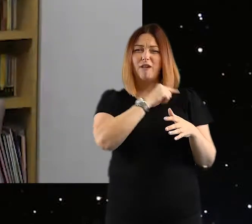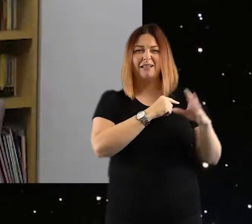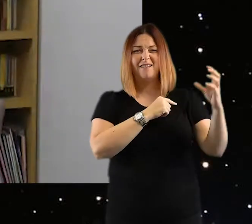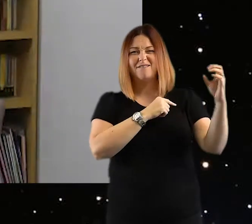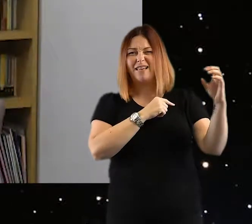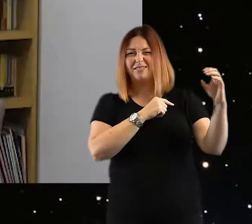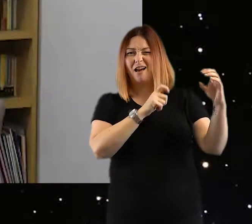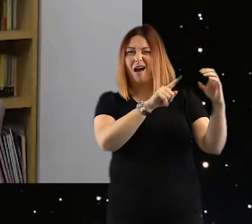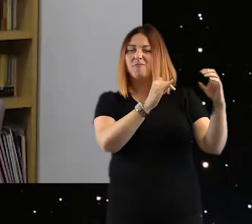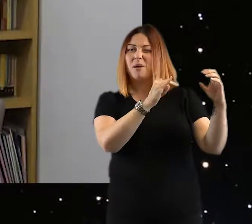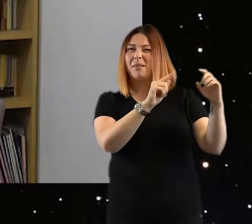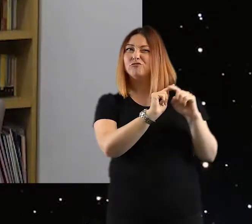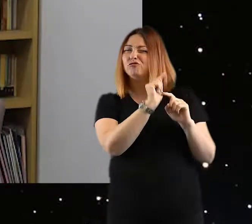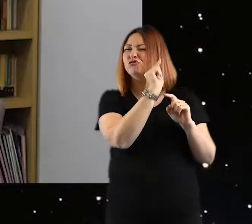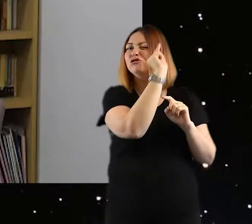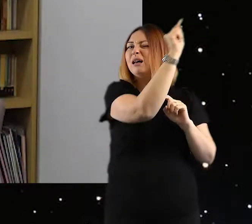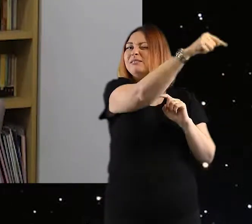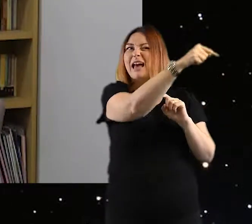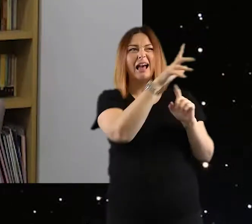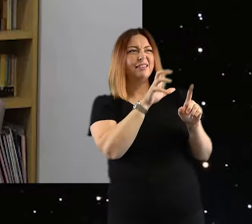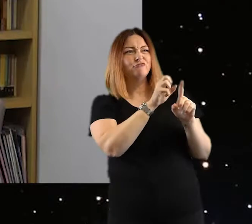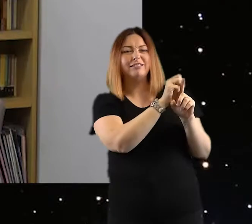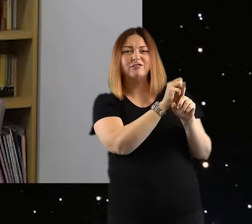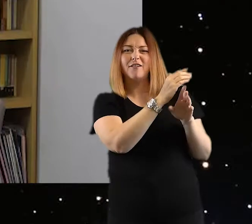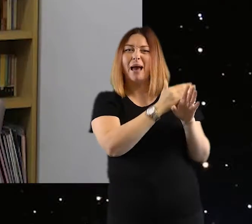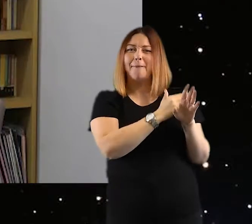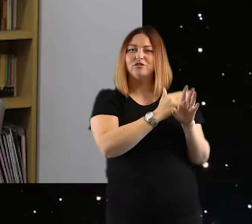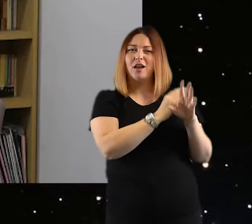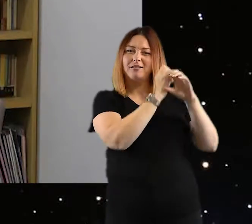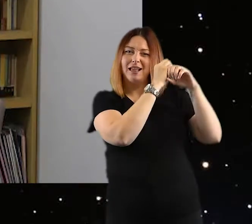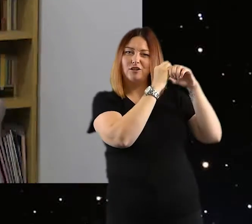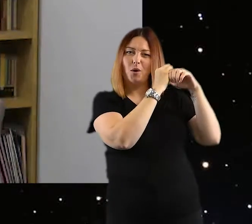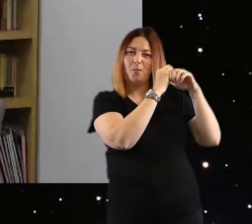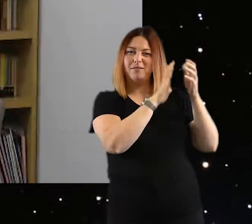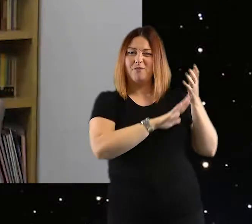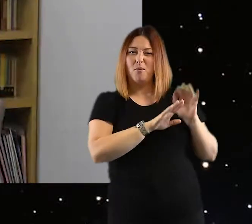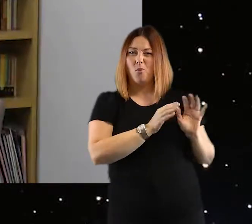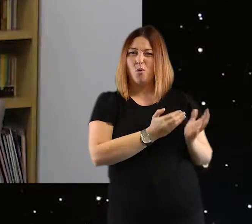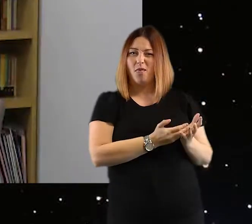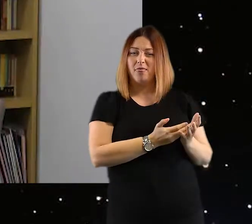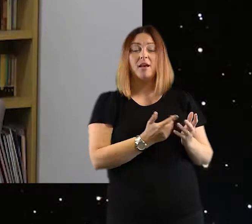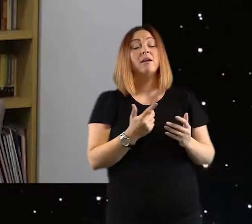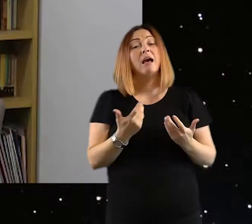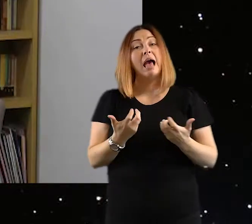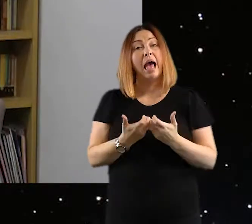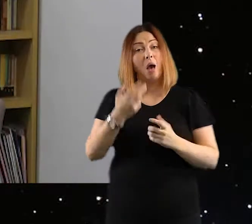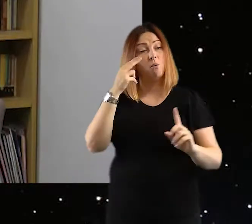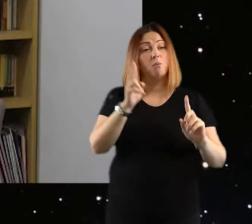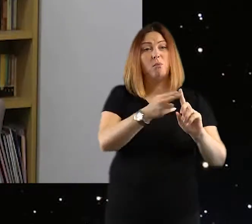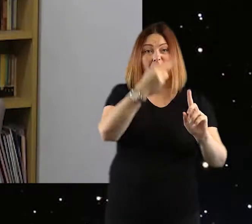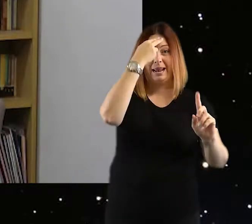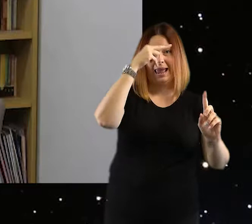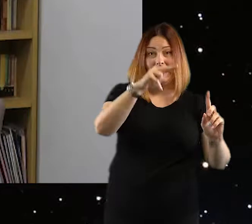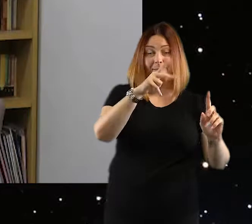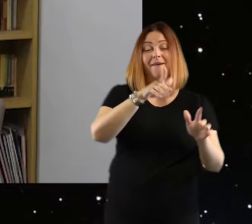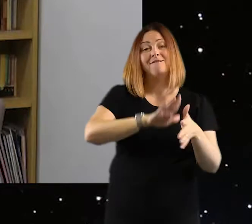of amateur telescopes on the Earth. So it got its name essentially from its discovery telescope, which is